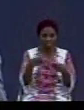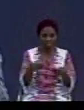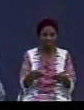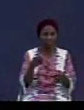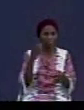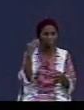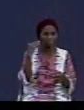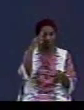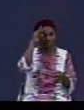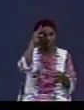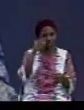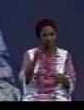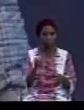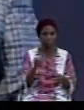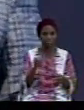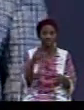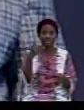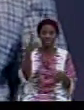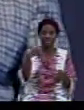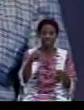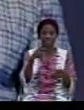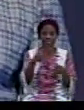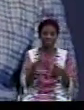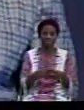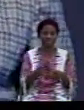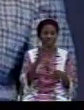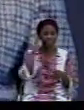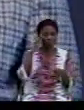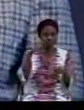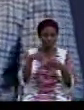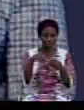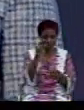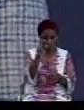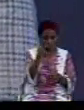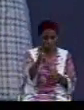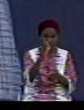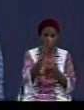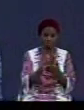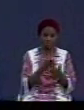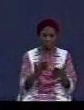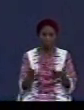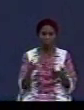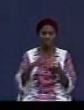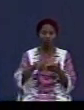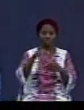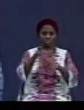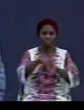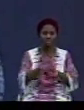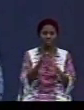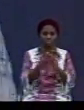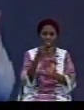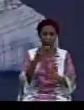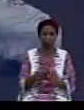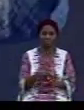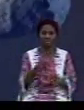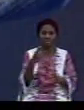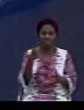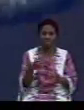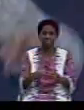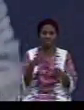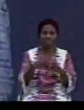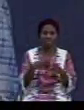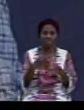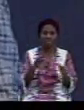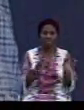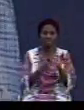given him the name will give you something tonight. The name of Jesus has